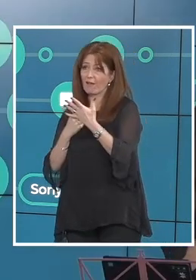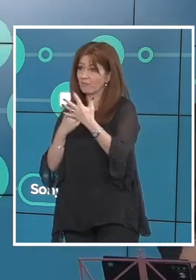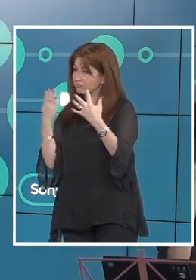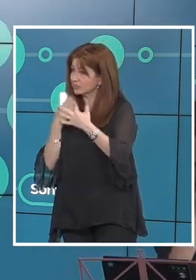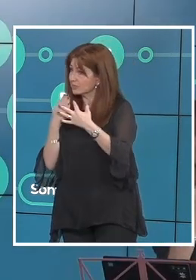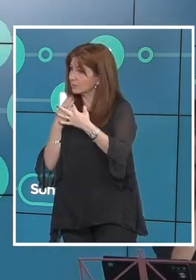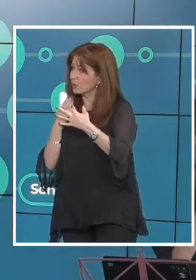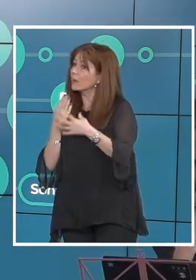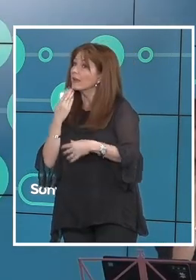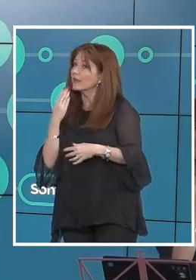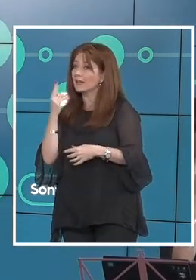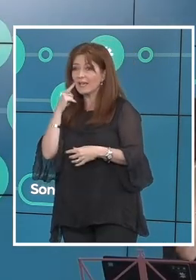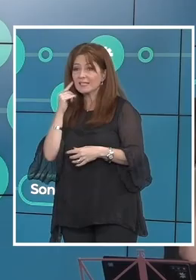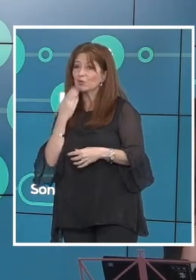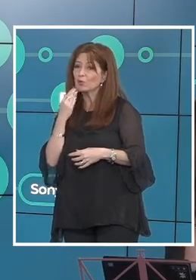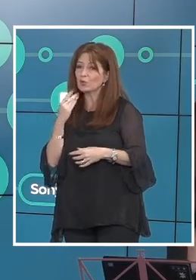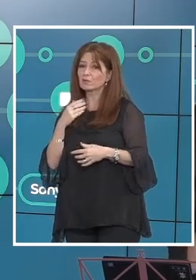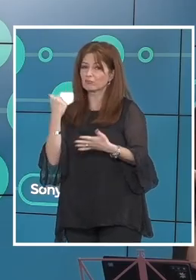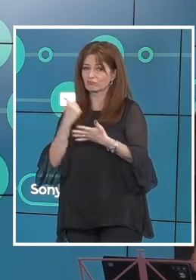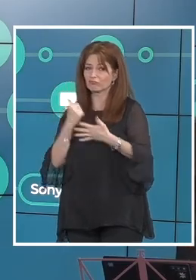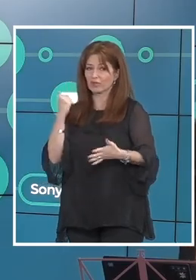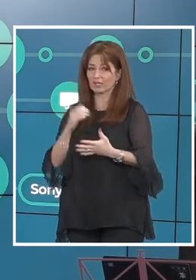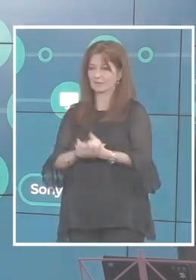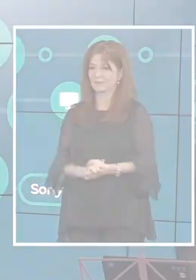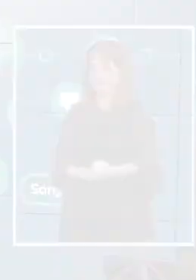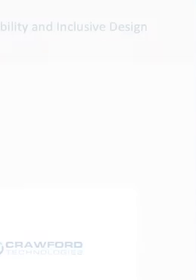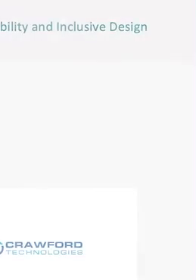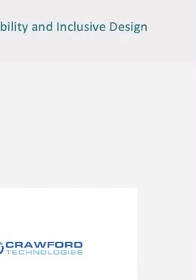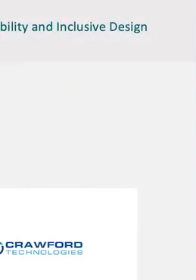Thank you very much, Sam. It's a brilliant Great. way to start the day. Thanks, everybody.